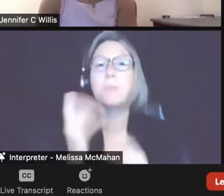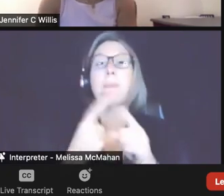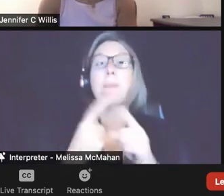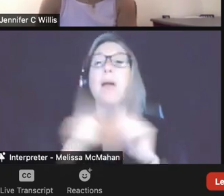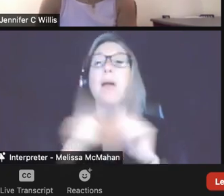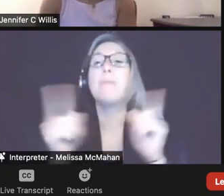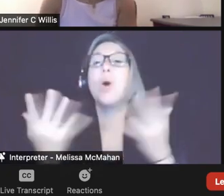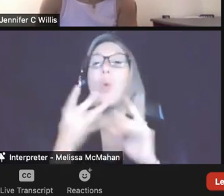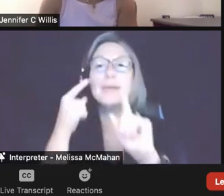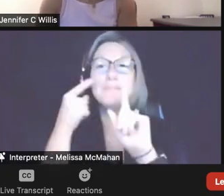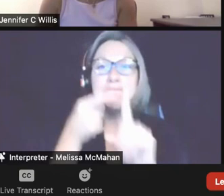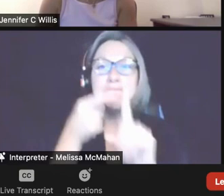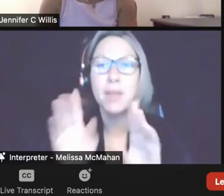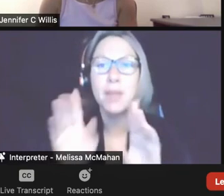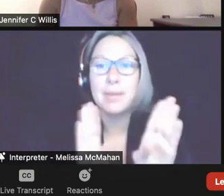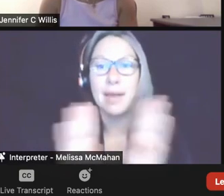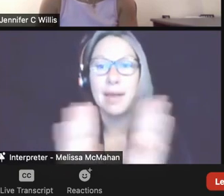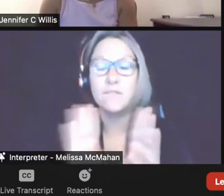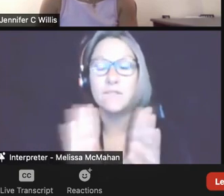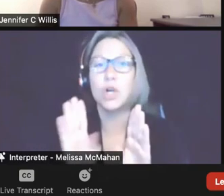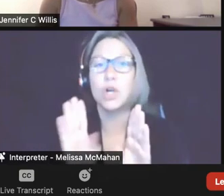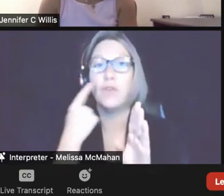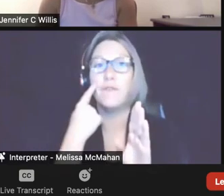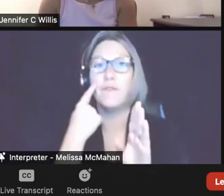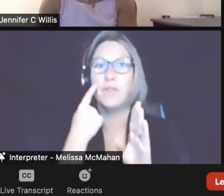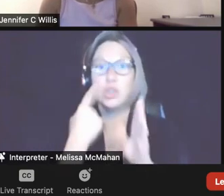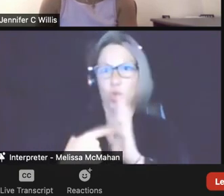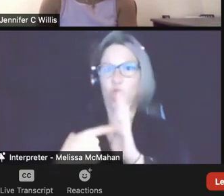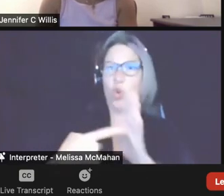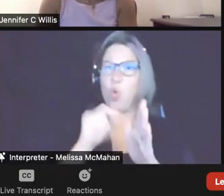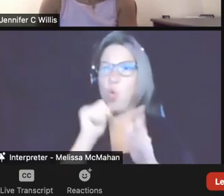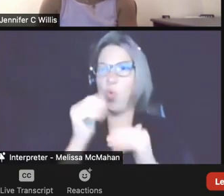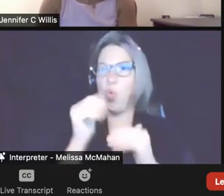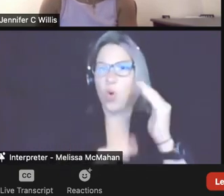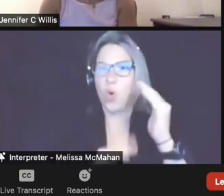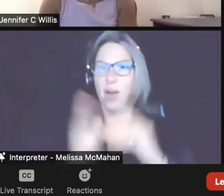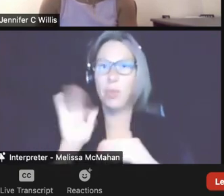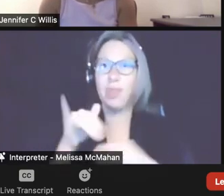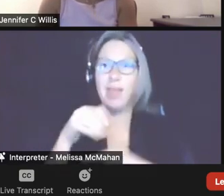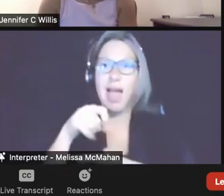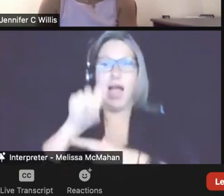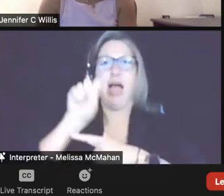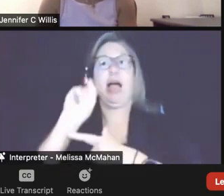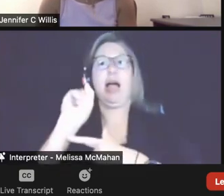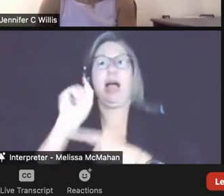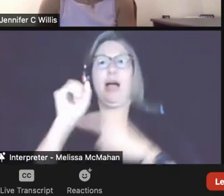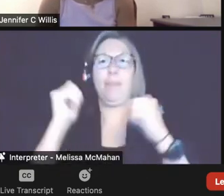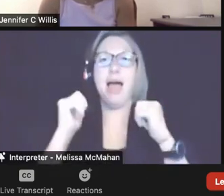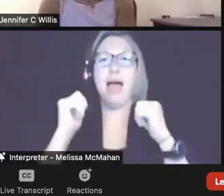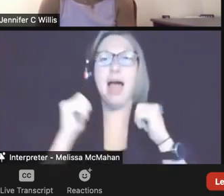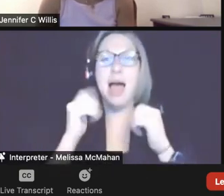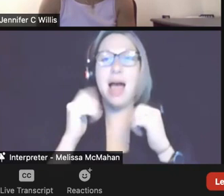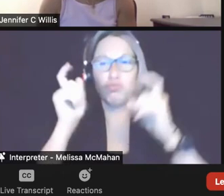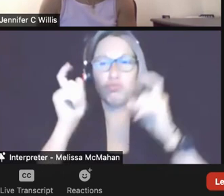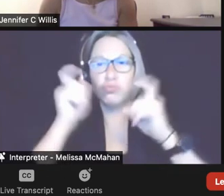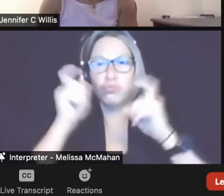specific behaviors that the child uses to express discomfort? Arching the back, facial